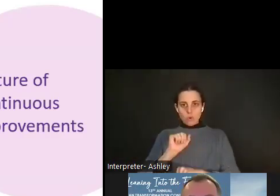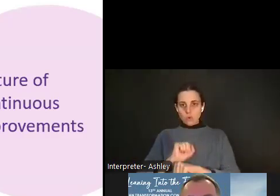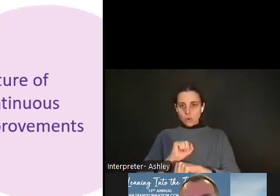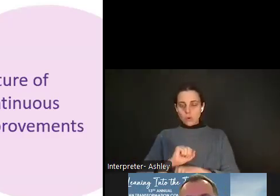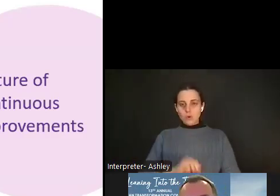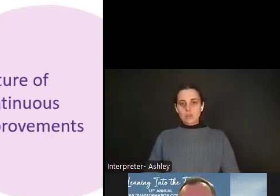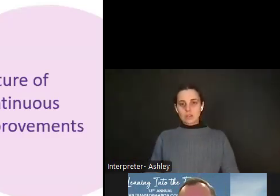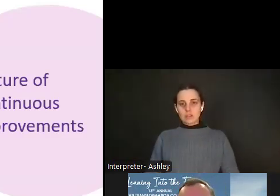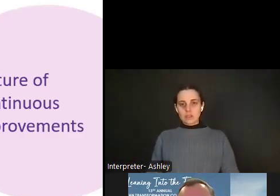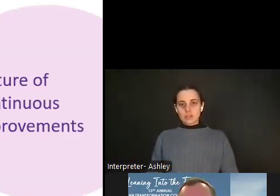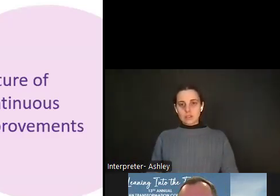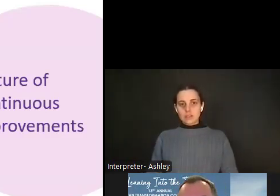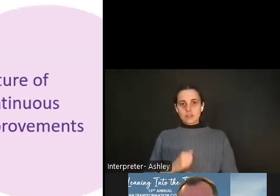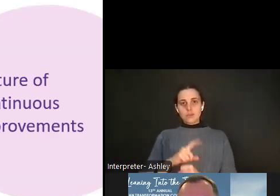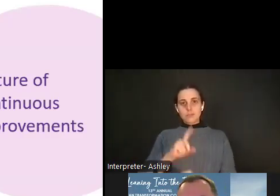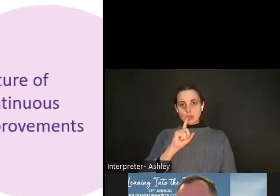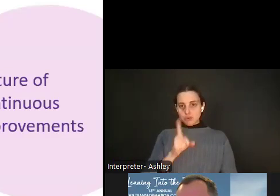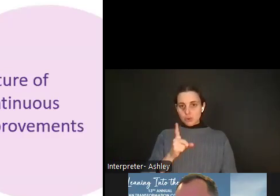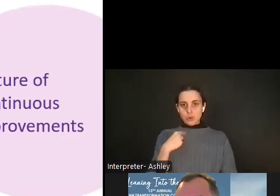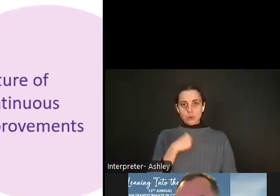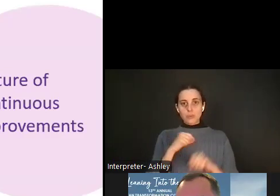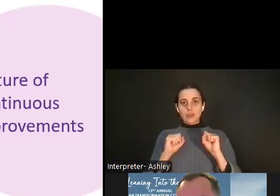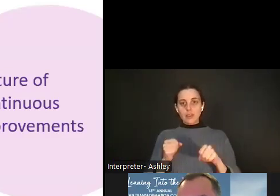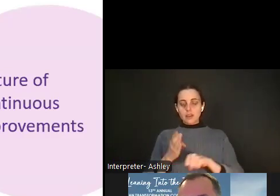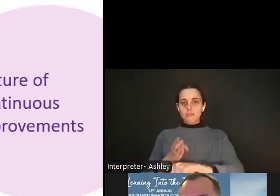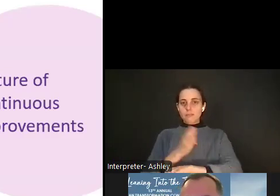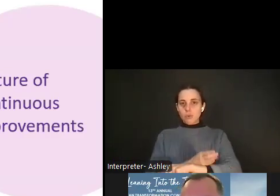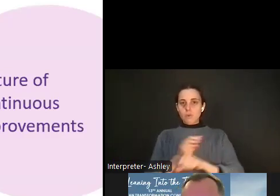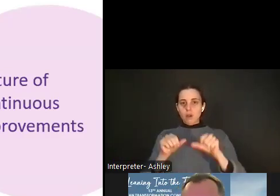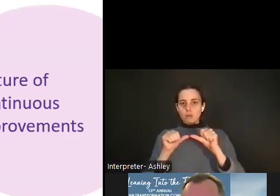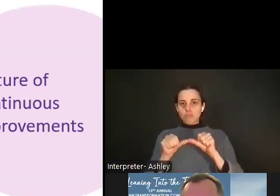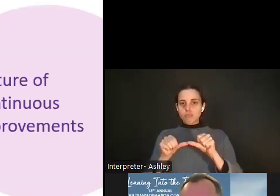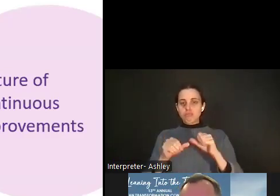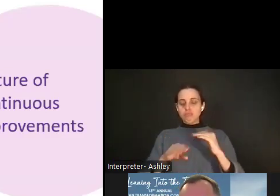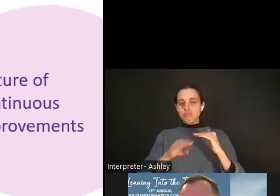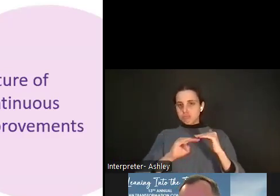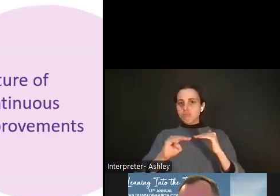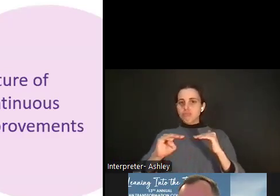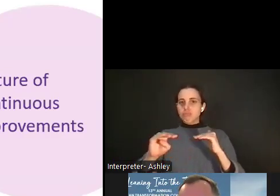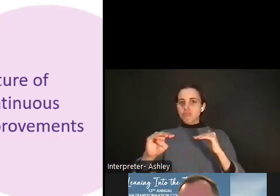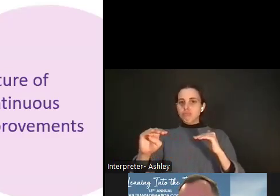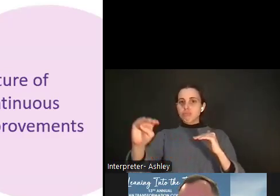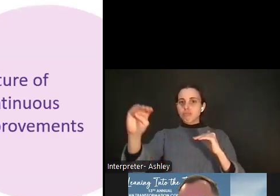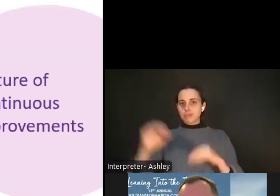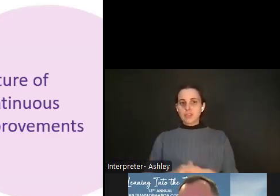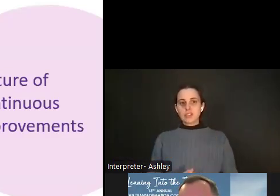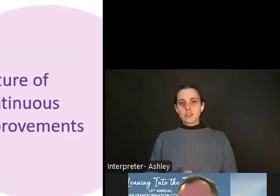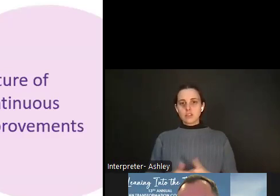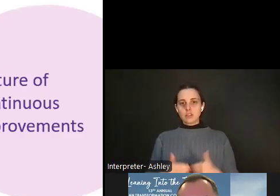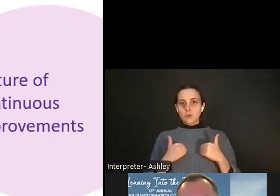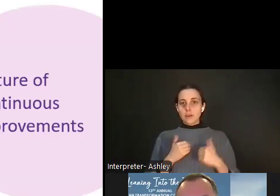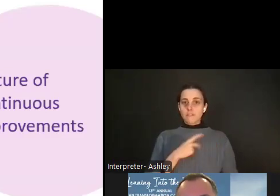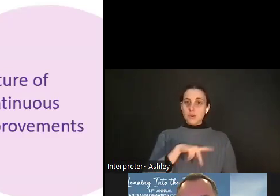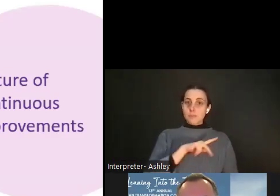monitor it and make sure that we can improve it on a continuous basis, so we can deliver operational excellence with a culture of